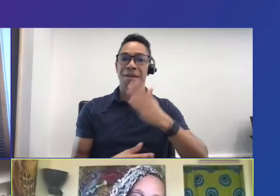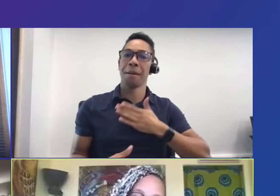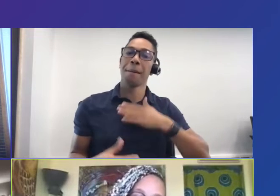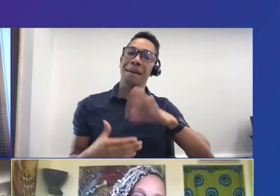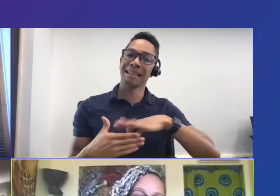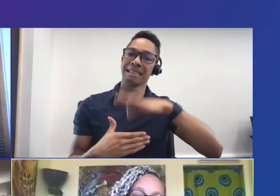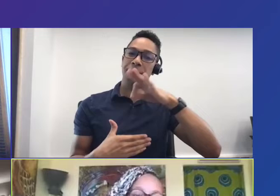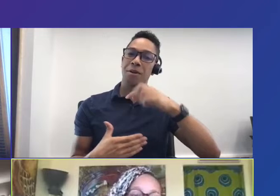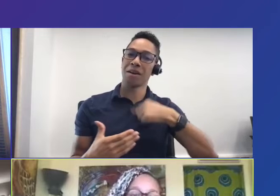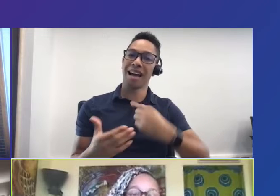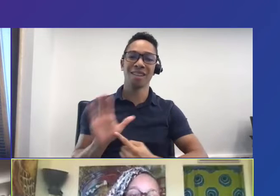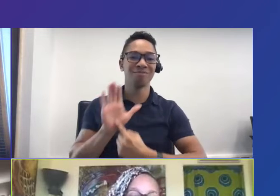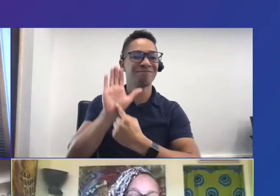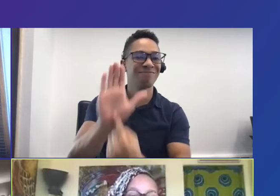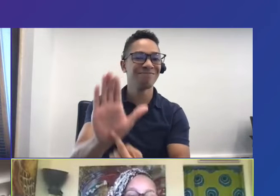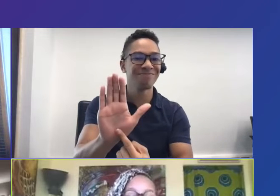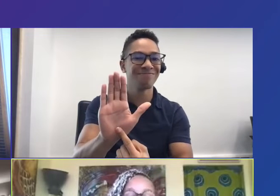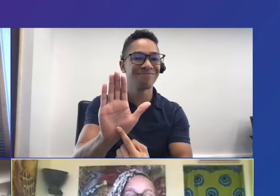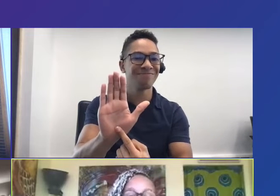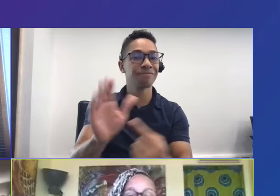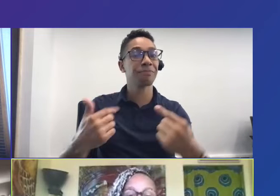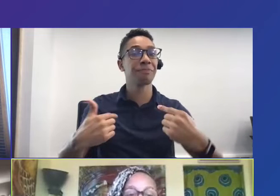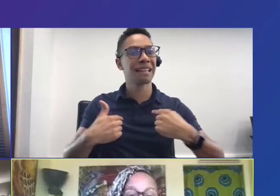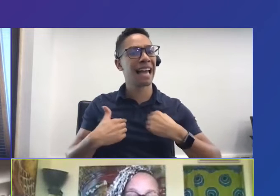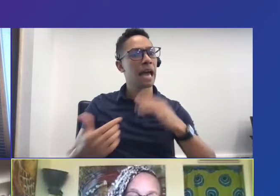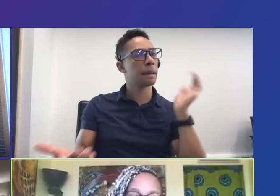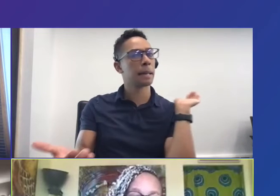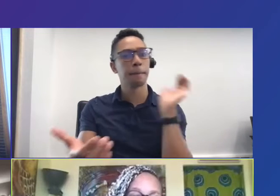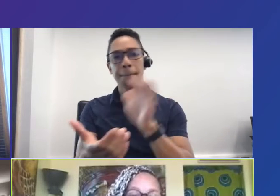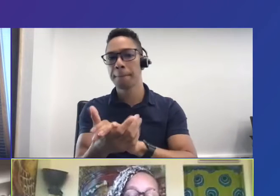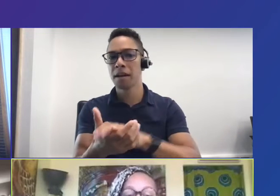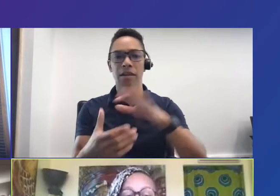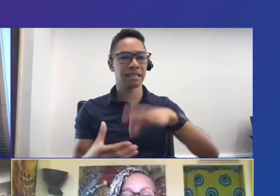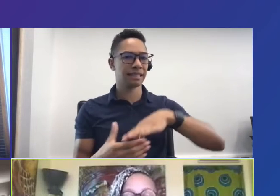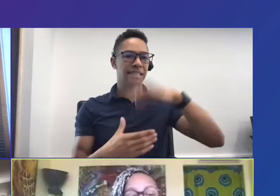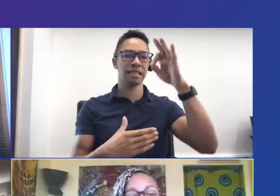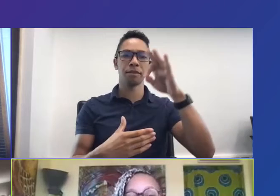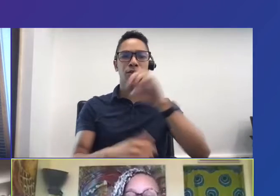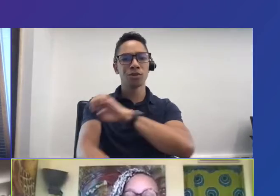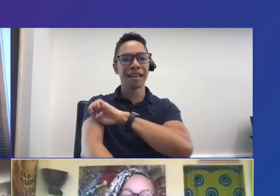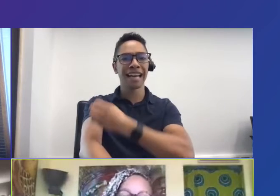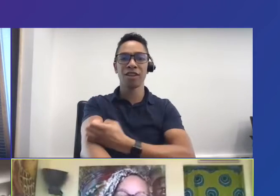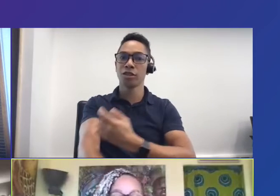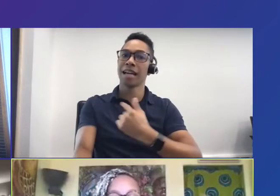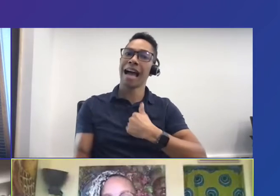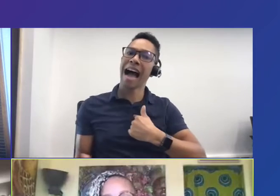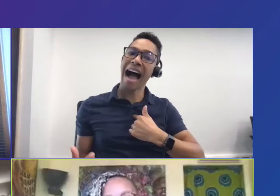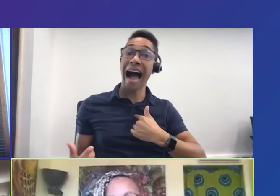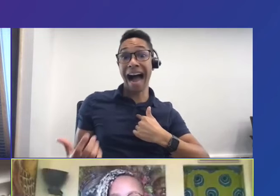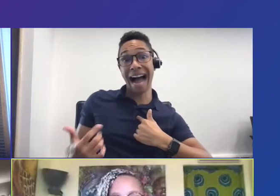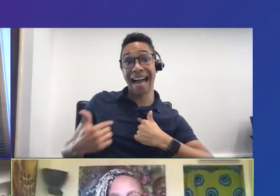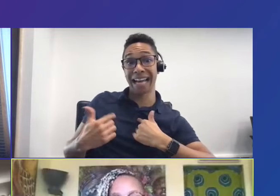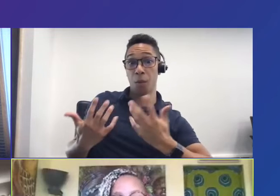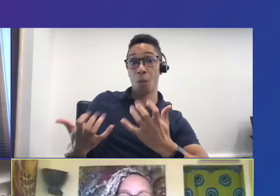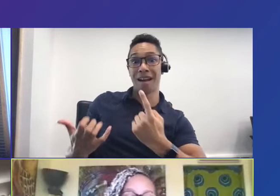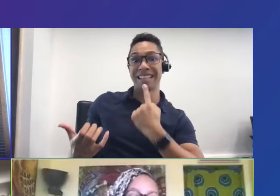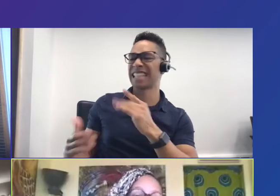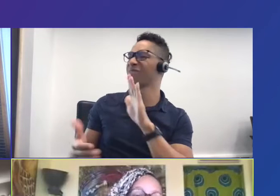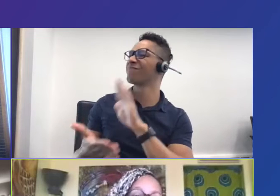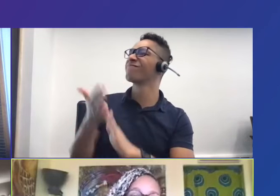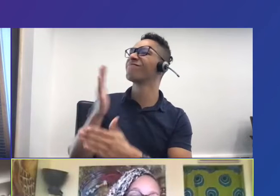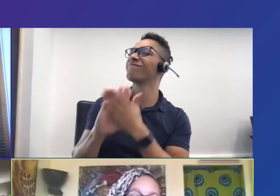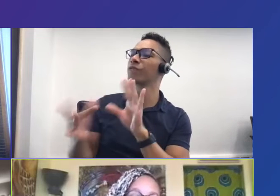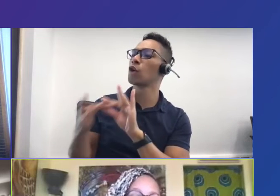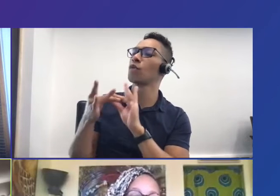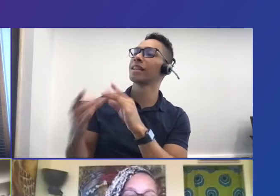serve. Like I married this spiritual energy, and like I keep on trying to be like, I'm done with you. We breaking up. But